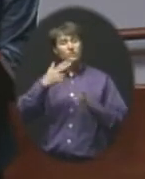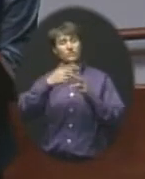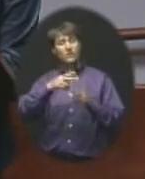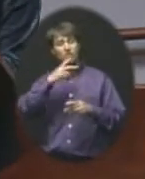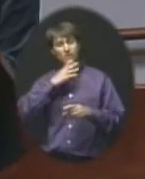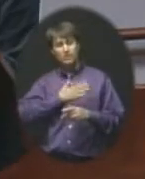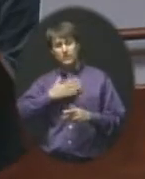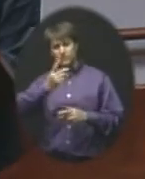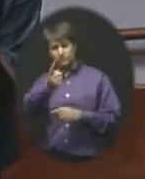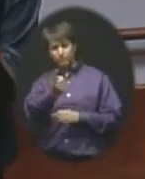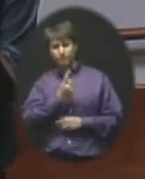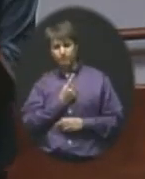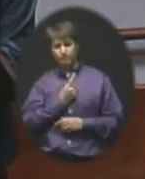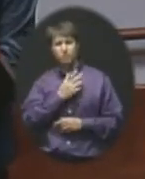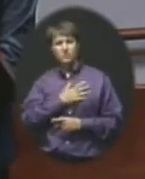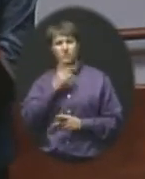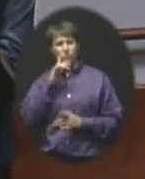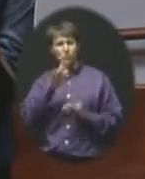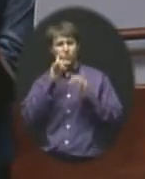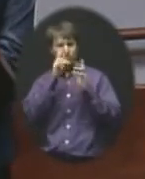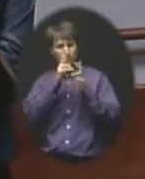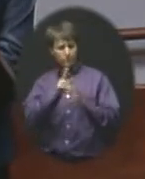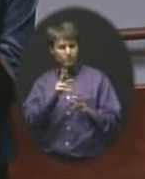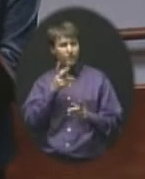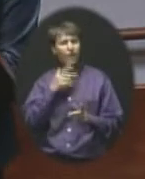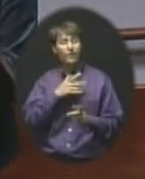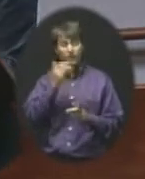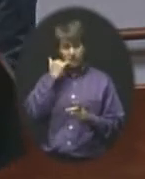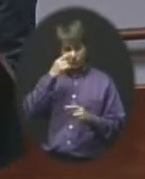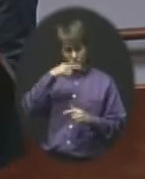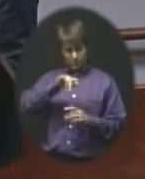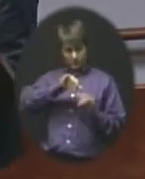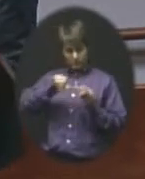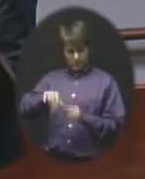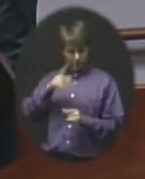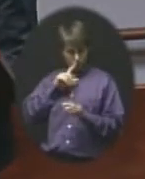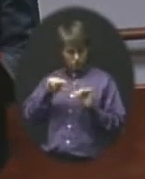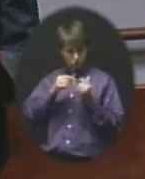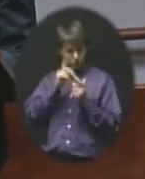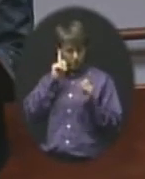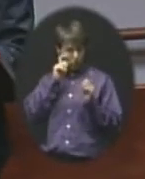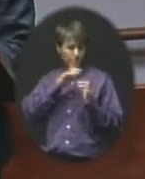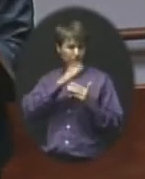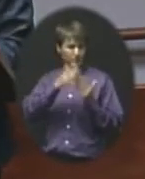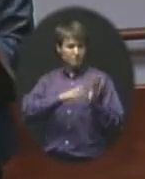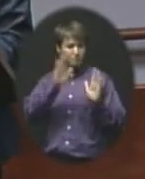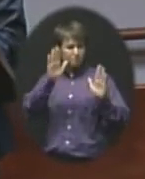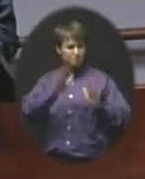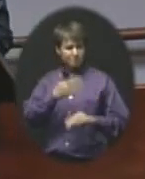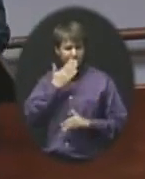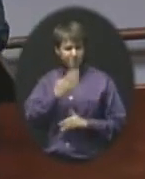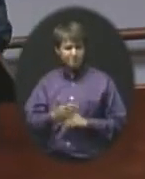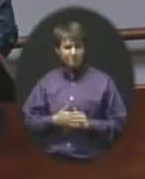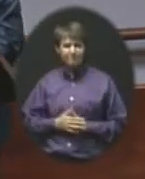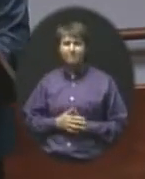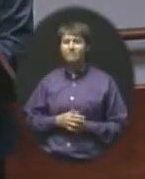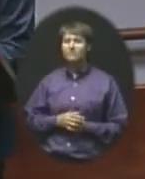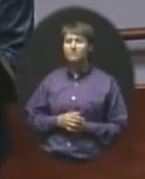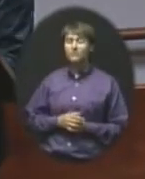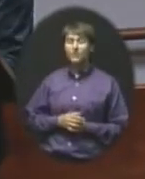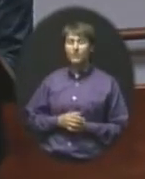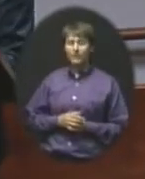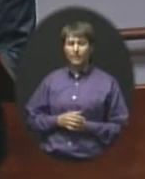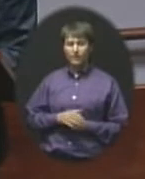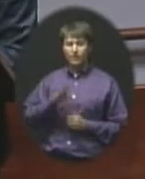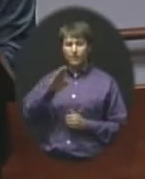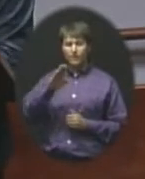come to the front down the center aisle for your recognition. And then if you could stay at the front for a group photo at the end, that would be wonderful. The